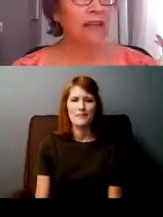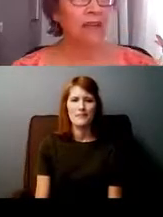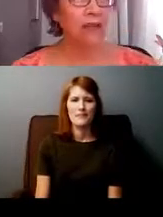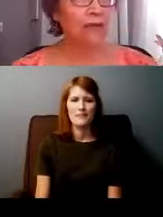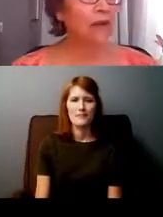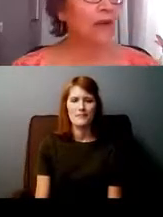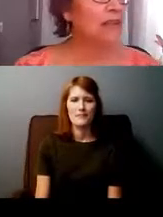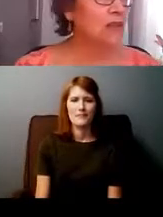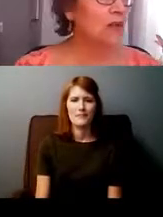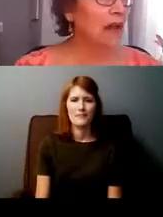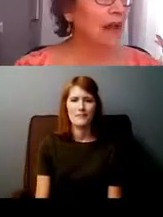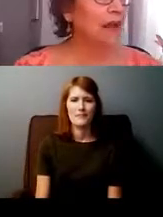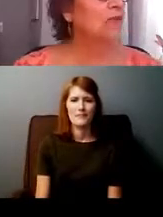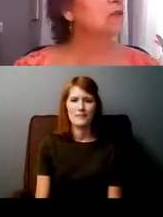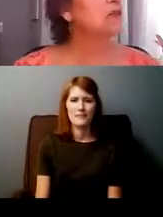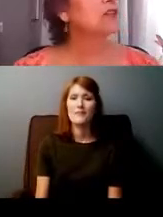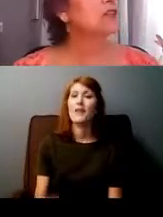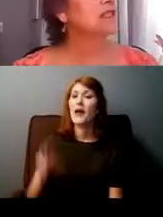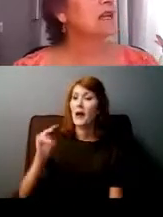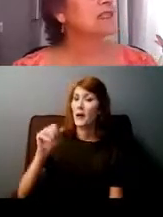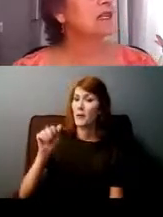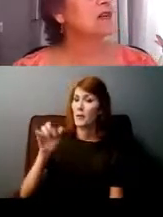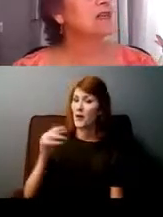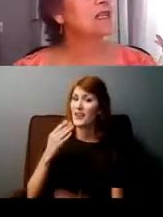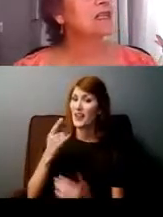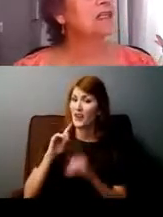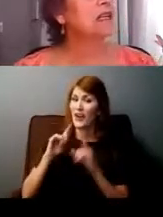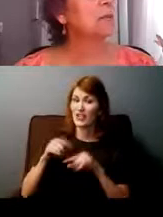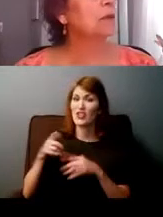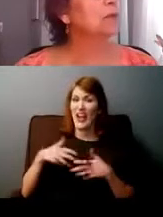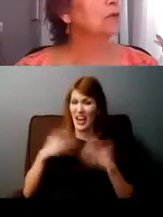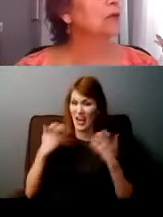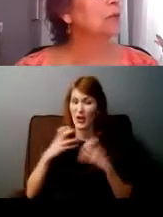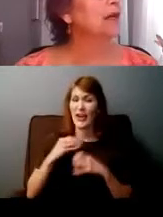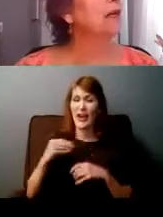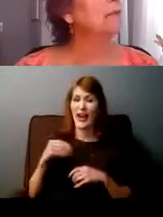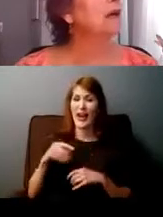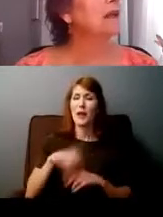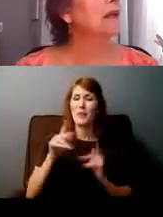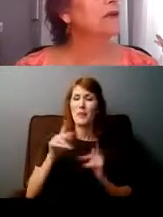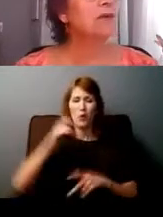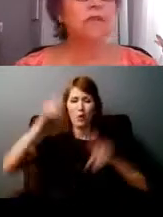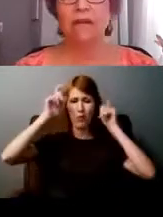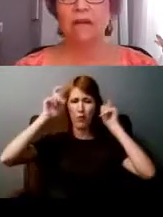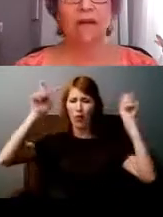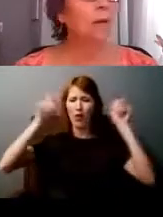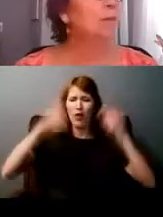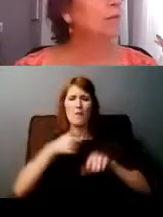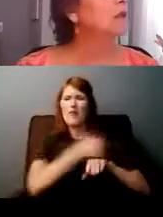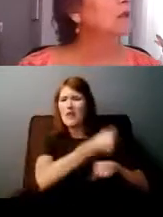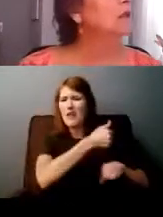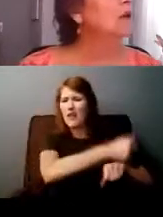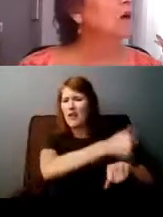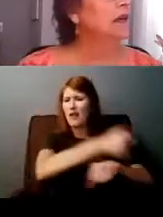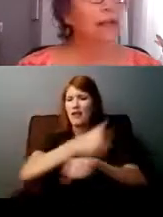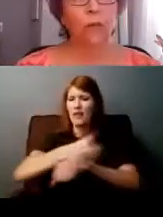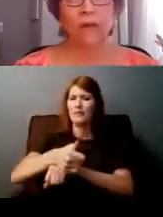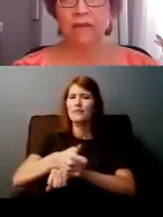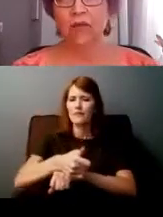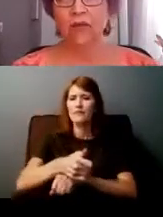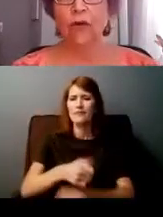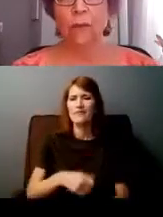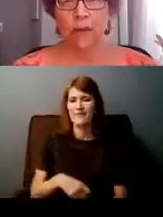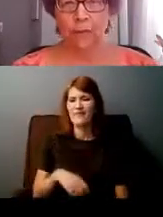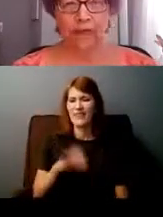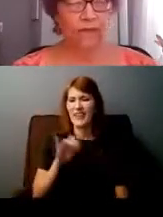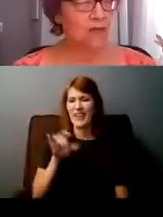Marion, thank you for your answer. Angry for sure, she says, and narcissistic people who blame others are another one